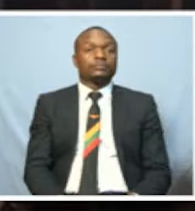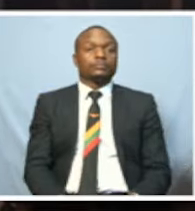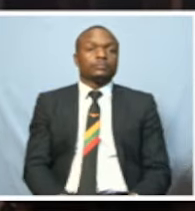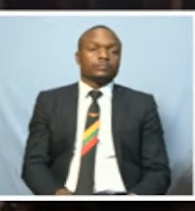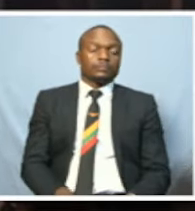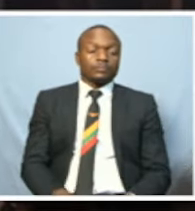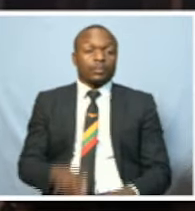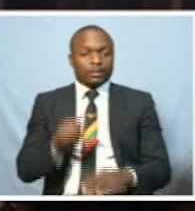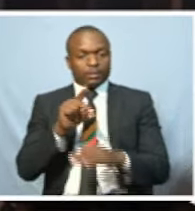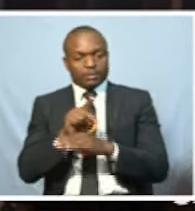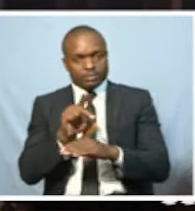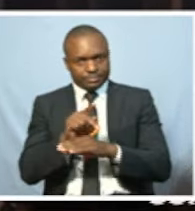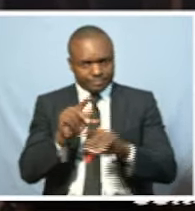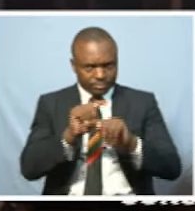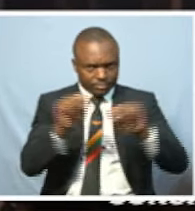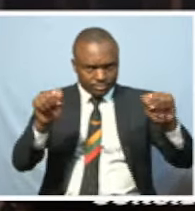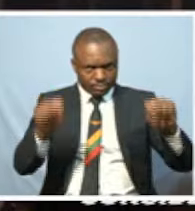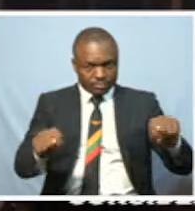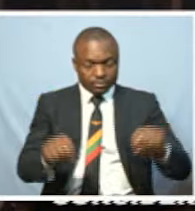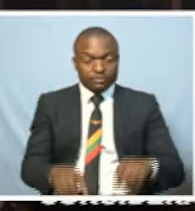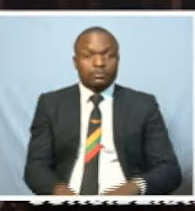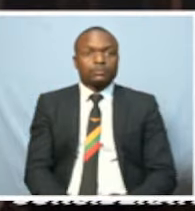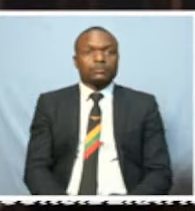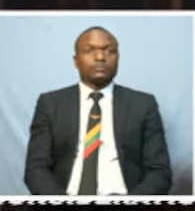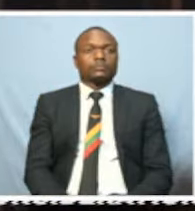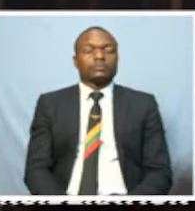The project ledger,